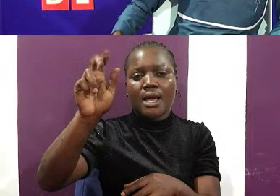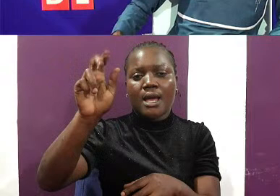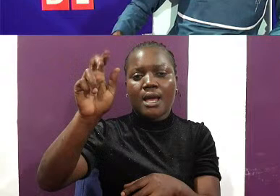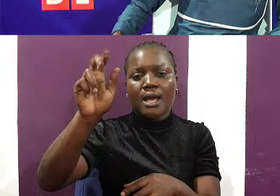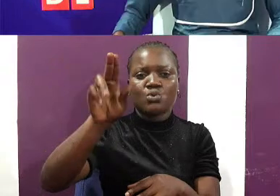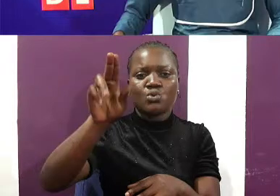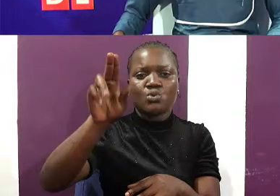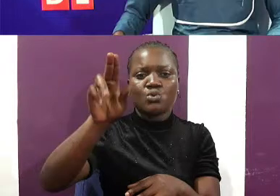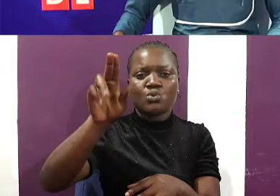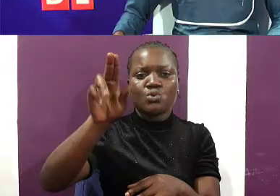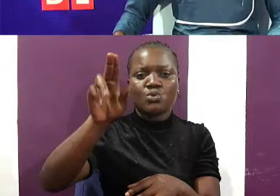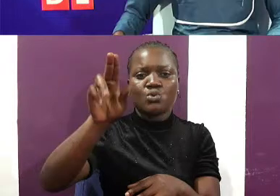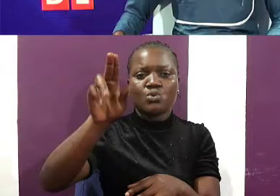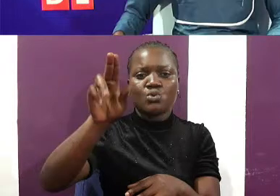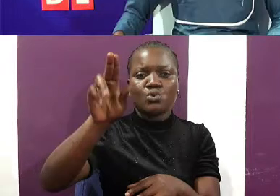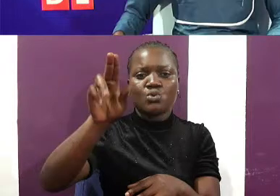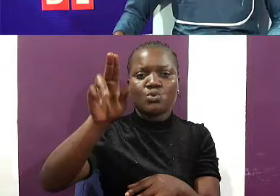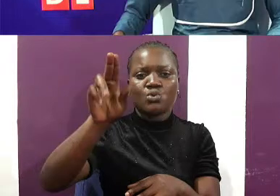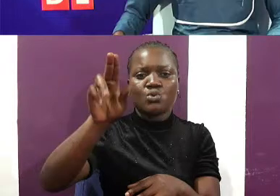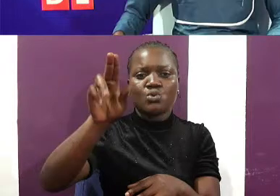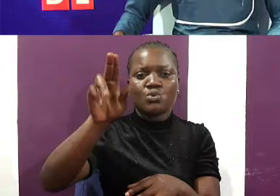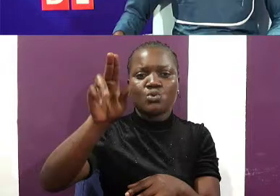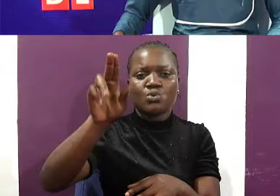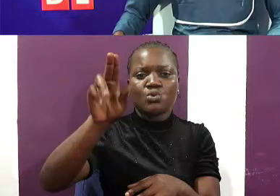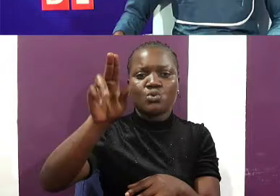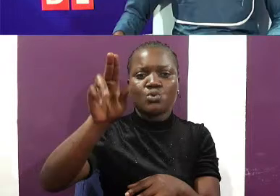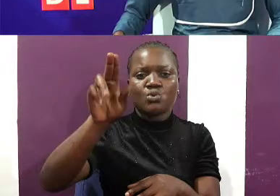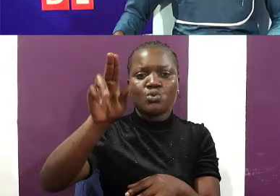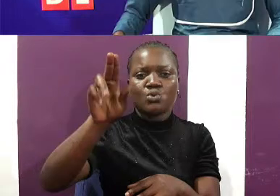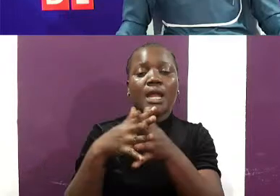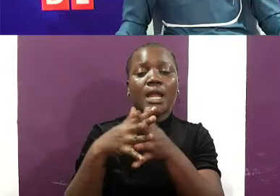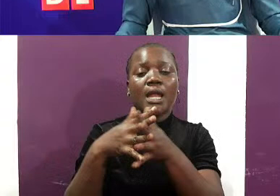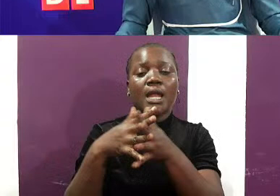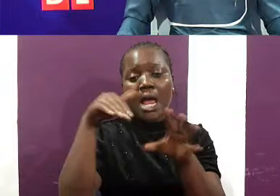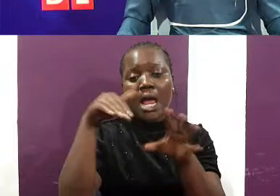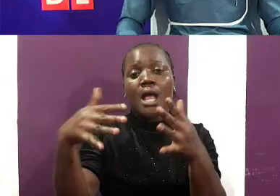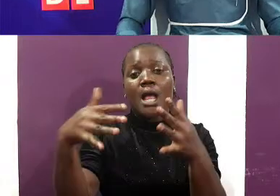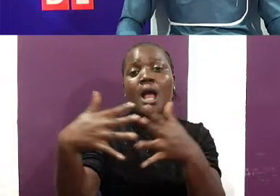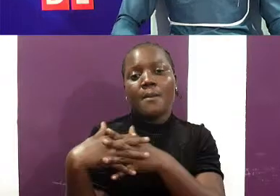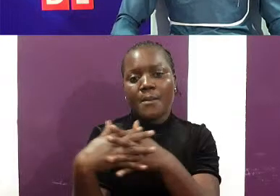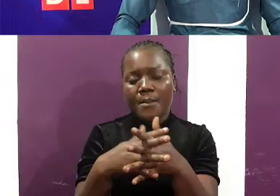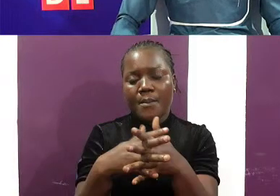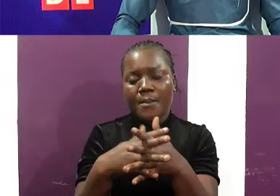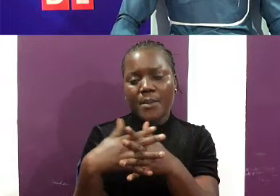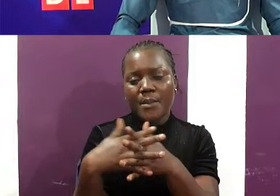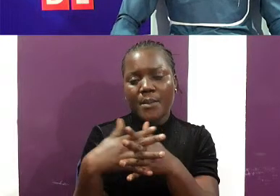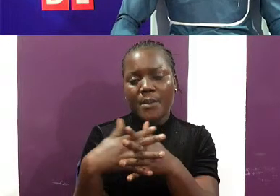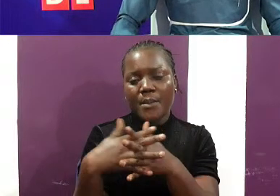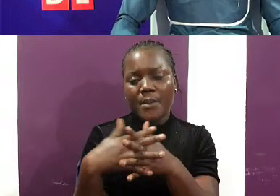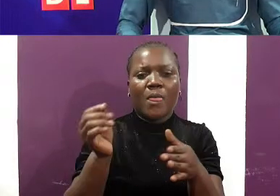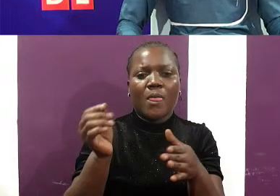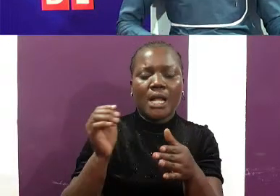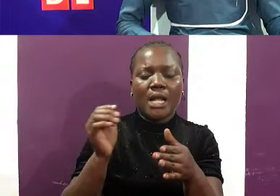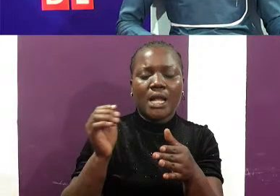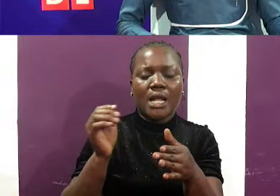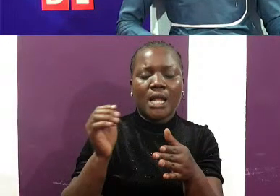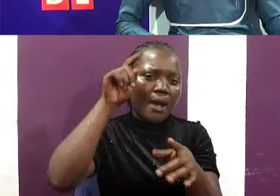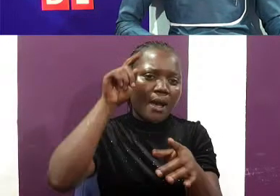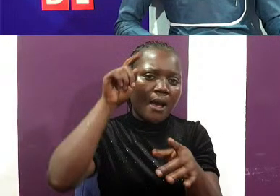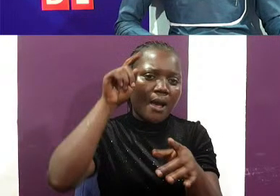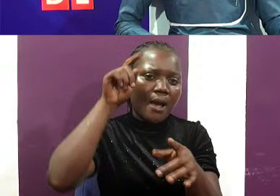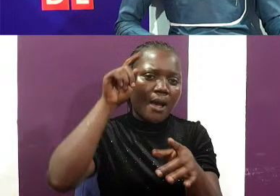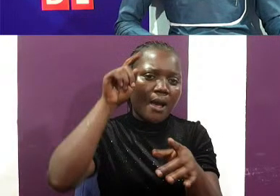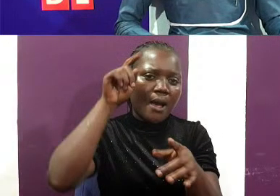of Christ. Mabuno, you for not so, you don't must was it. And a junior brother Henry